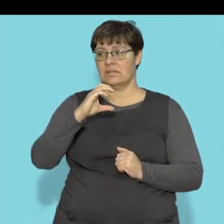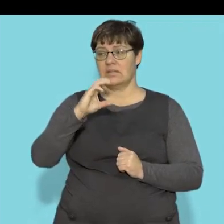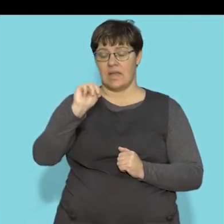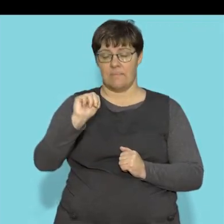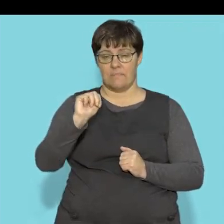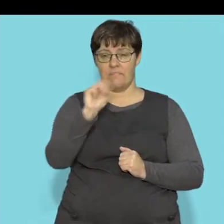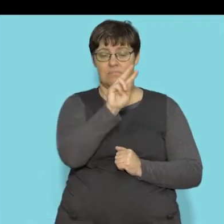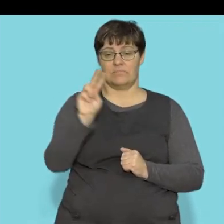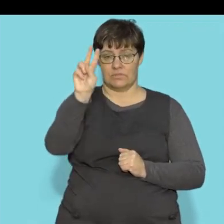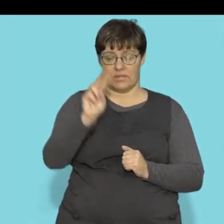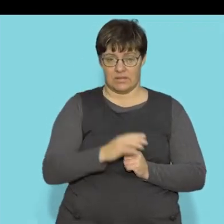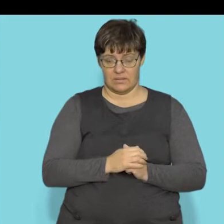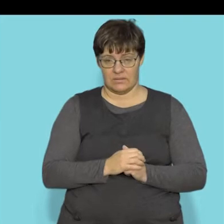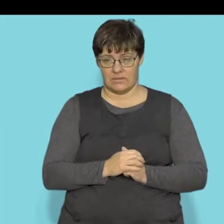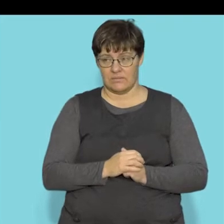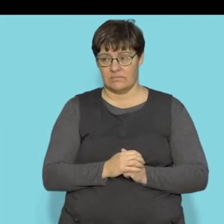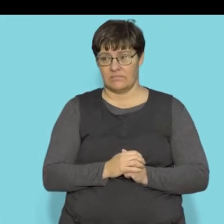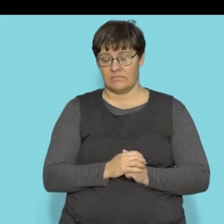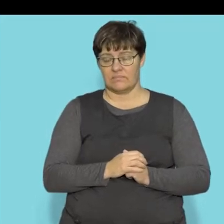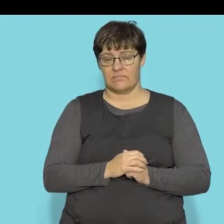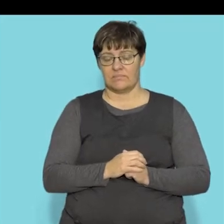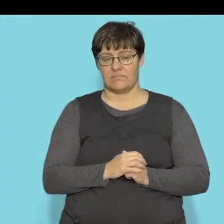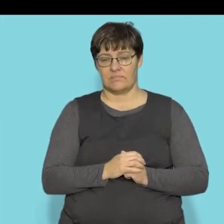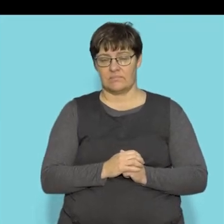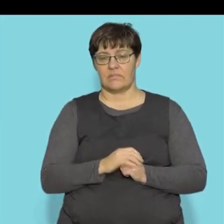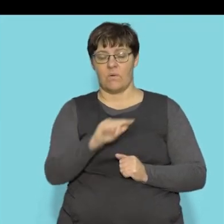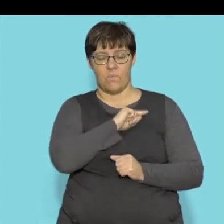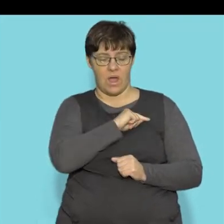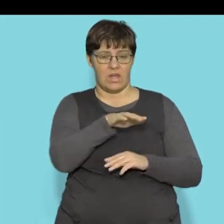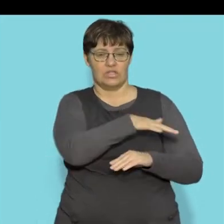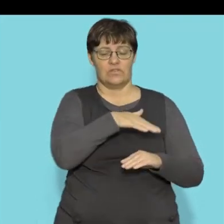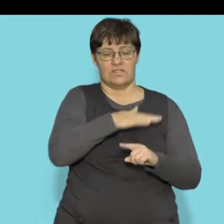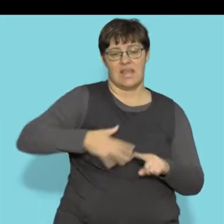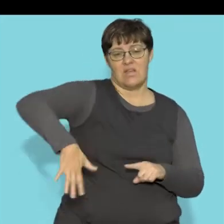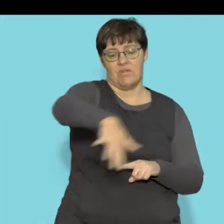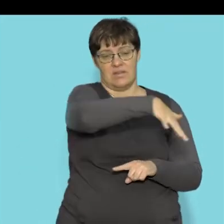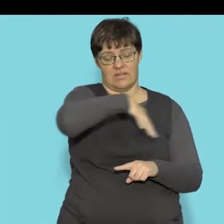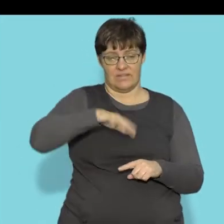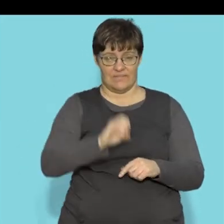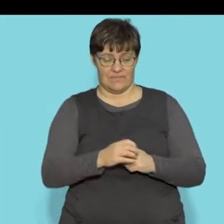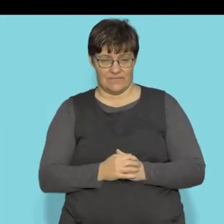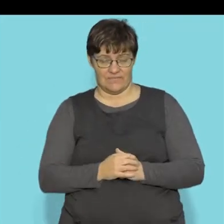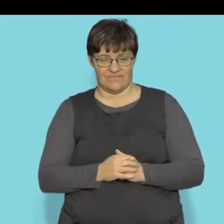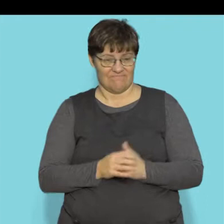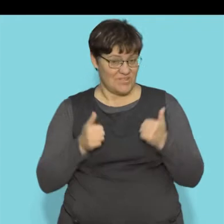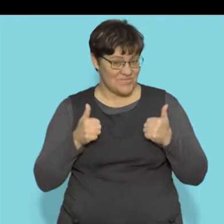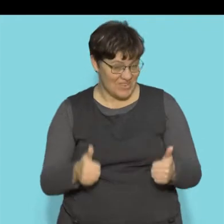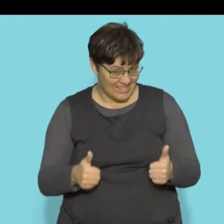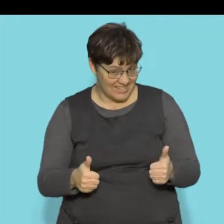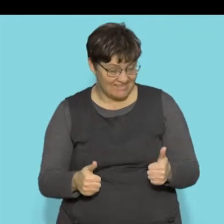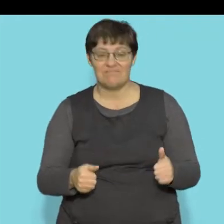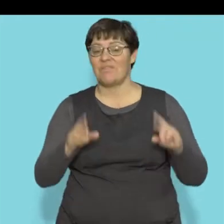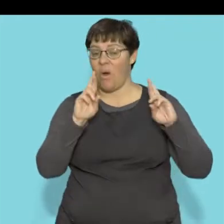And I know that my answer will be in terms of centimeters squared, as it is a surface area.